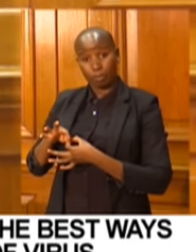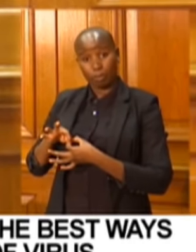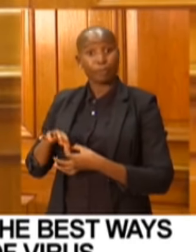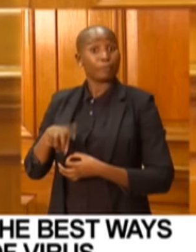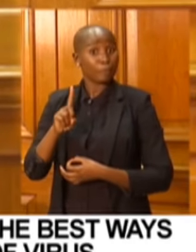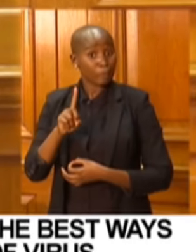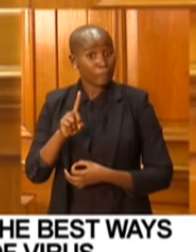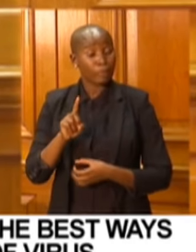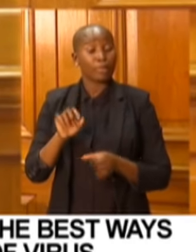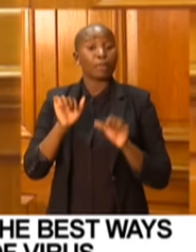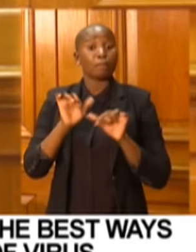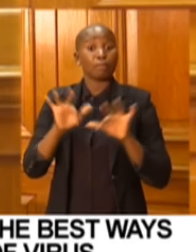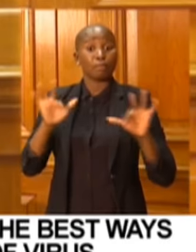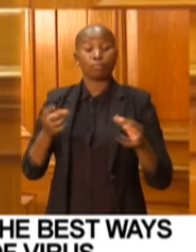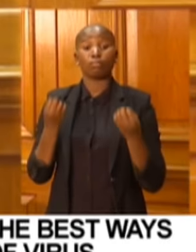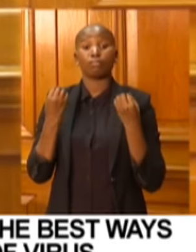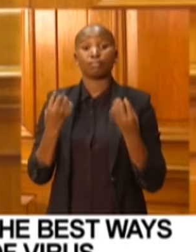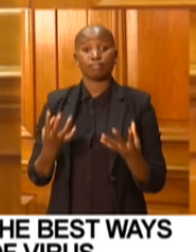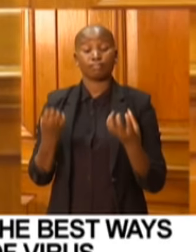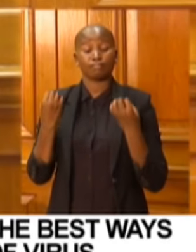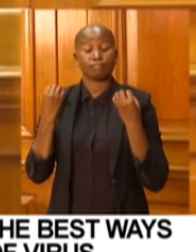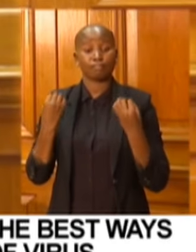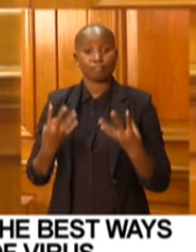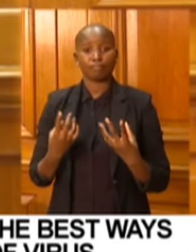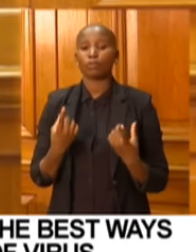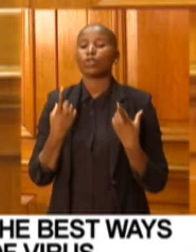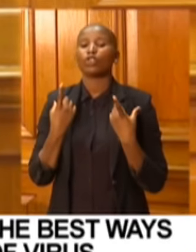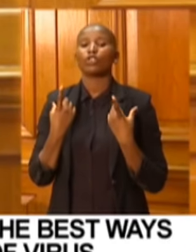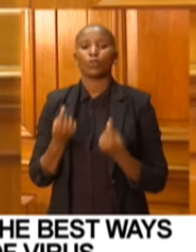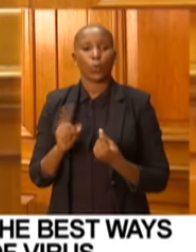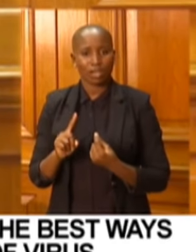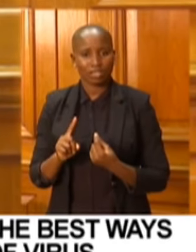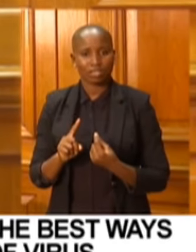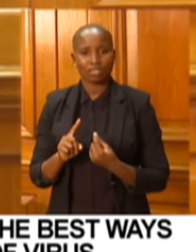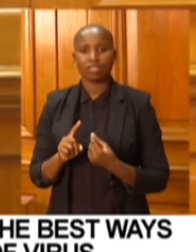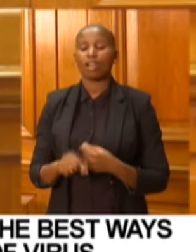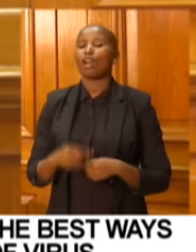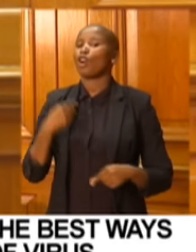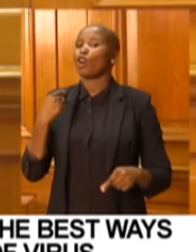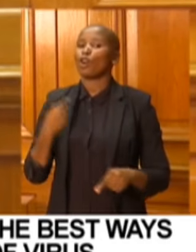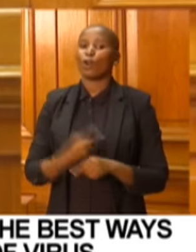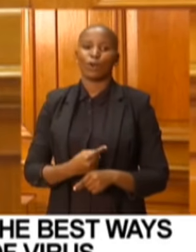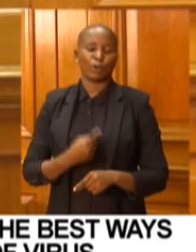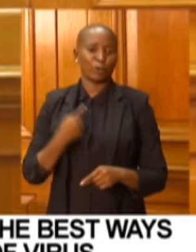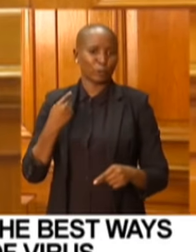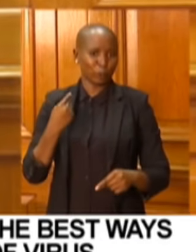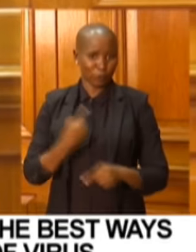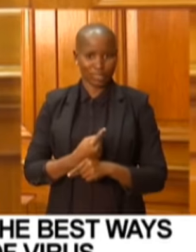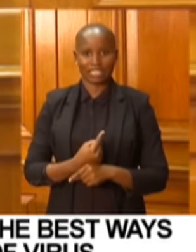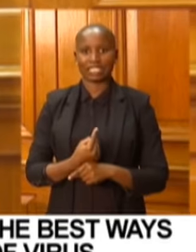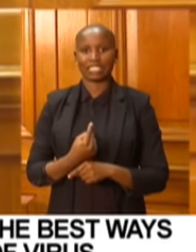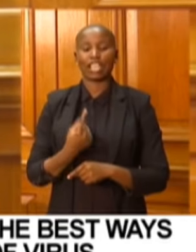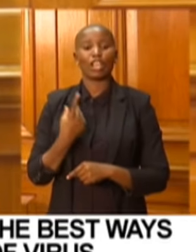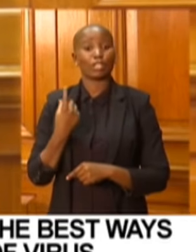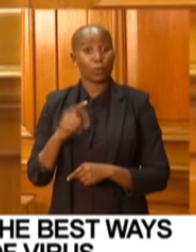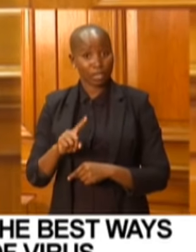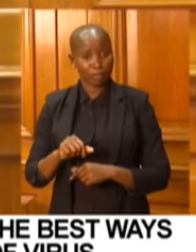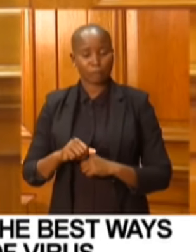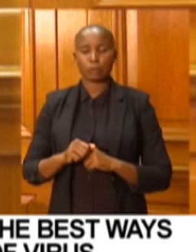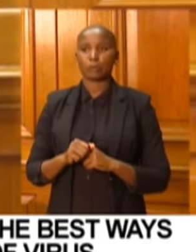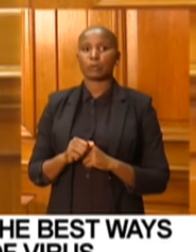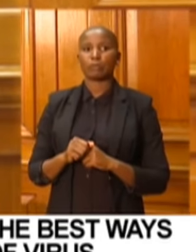Many people keep repeating and reporting that many of those